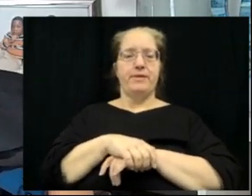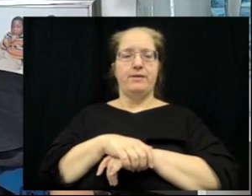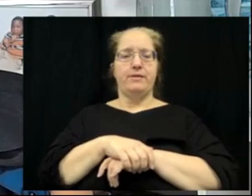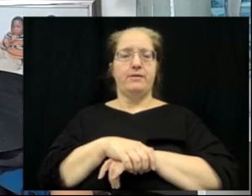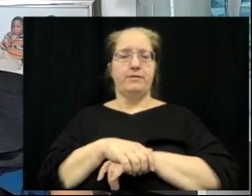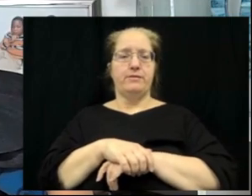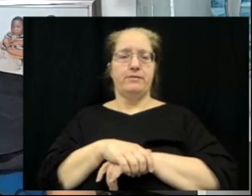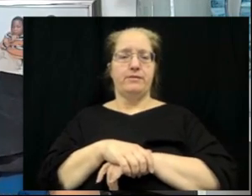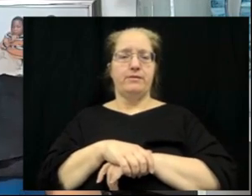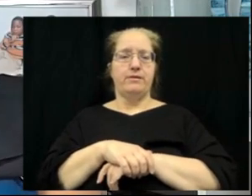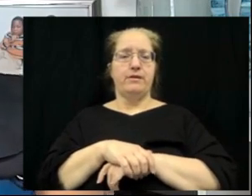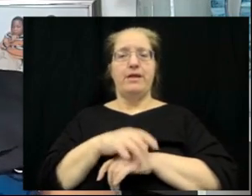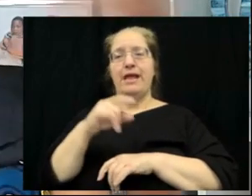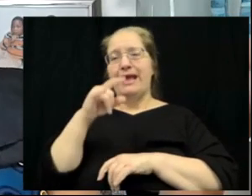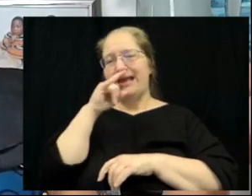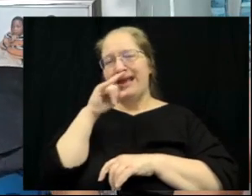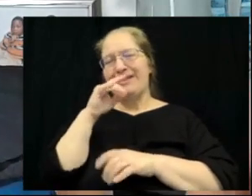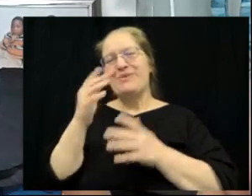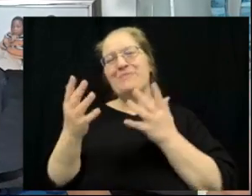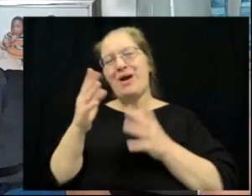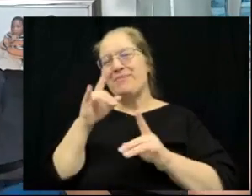I've never seen a